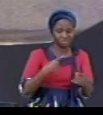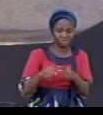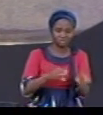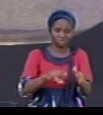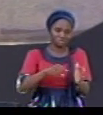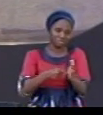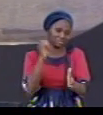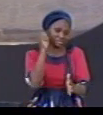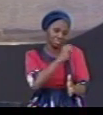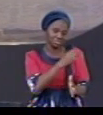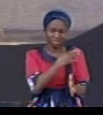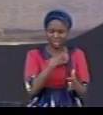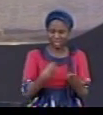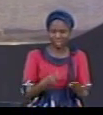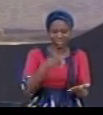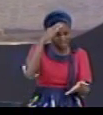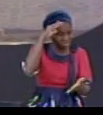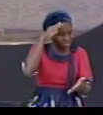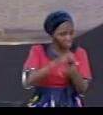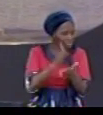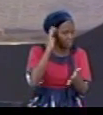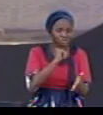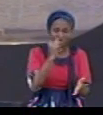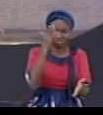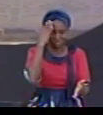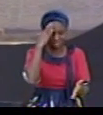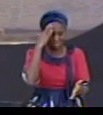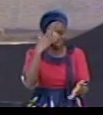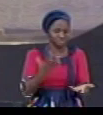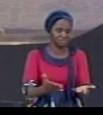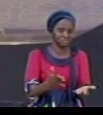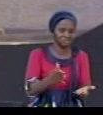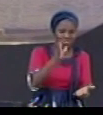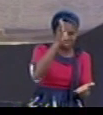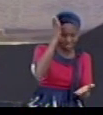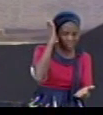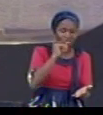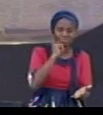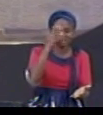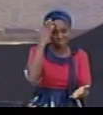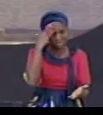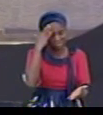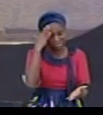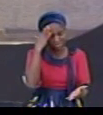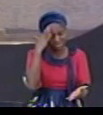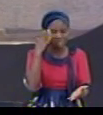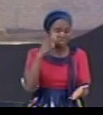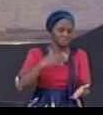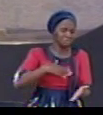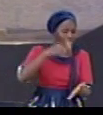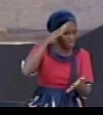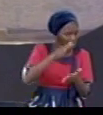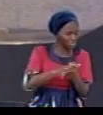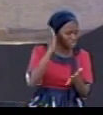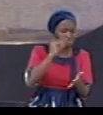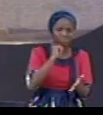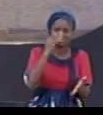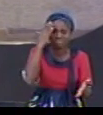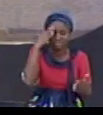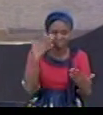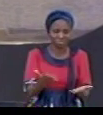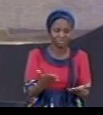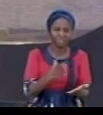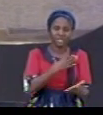daddy will not know. Master will not know. My husband will not know. And